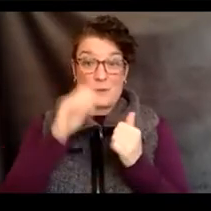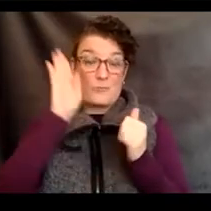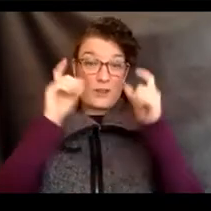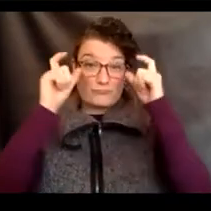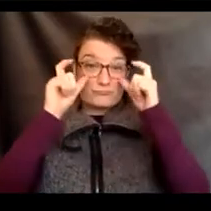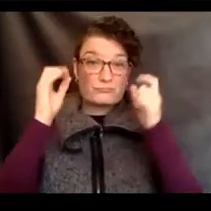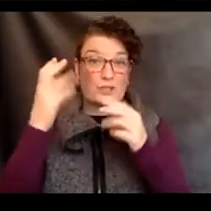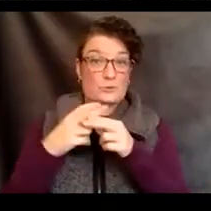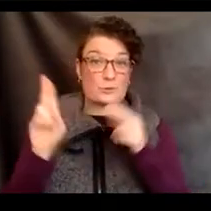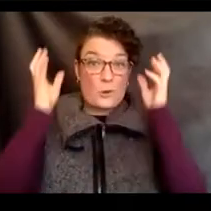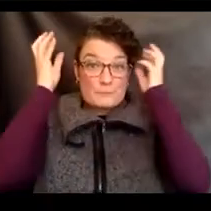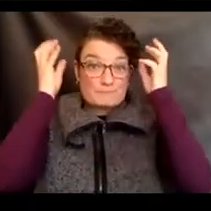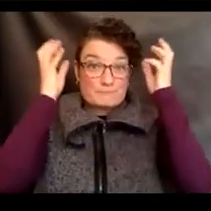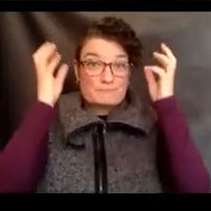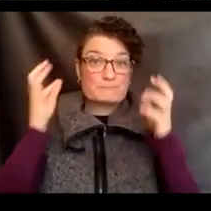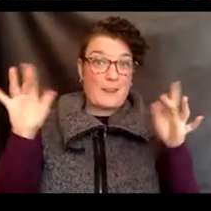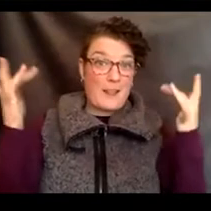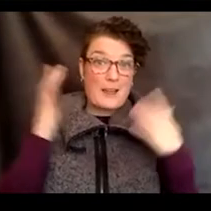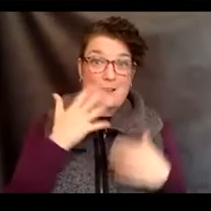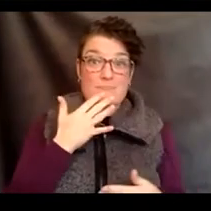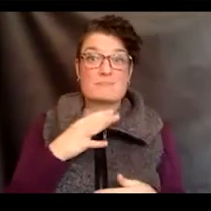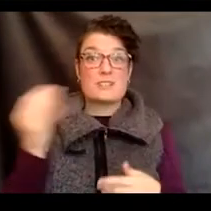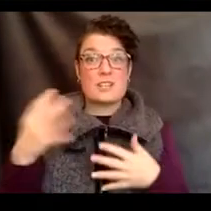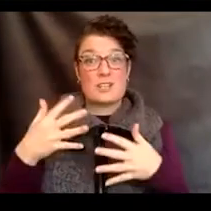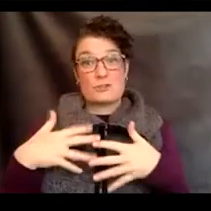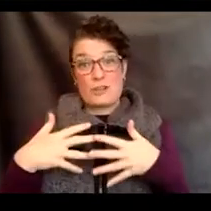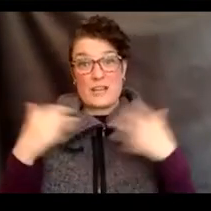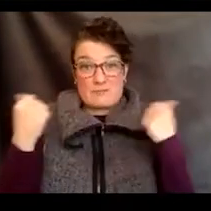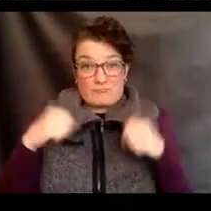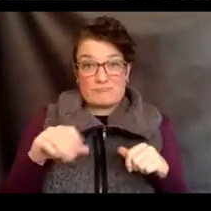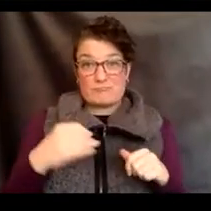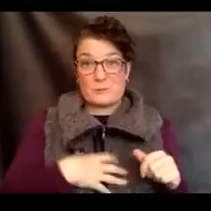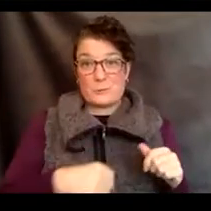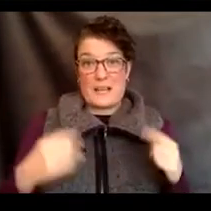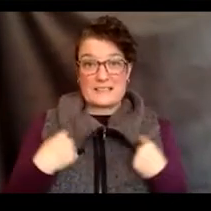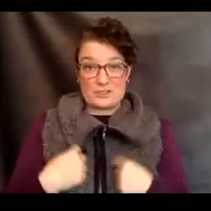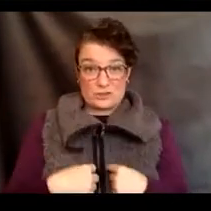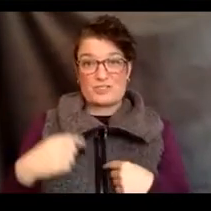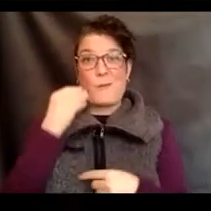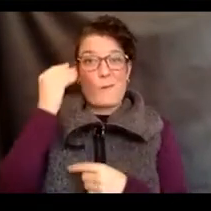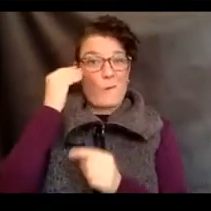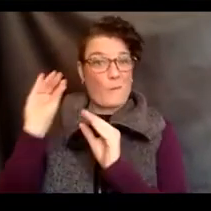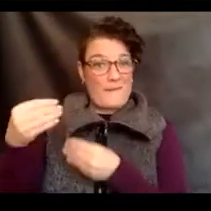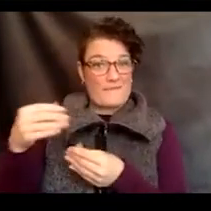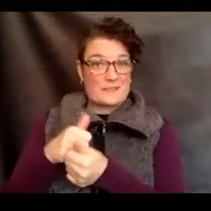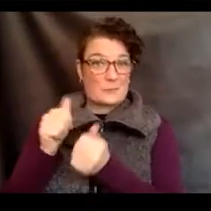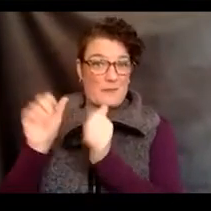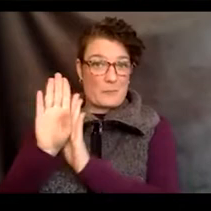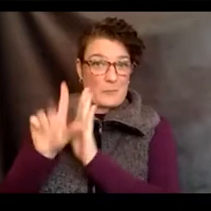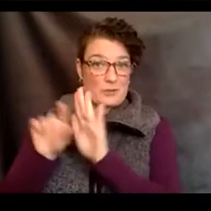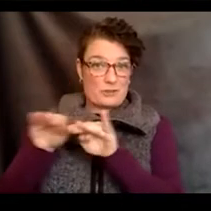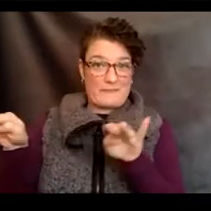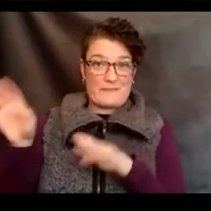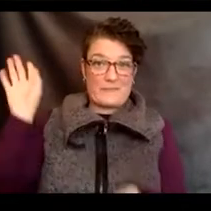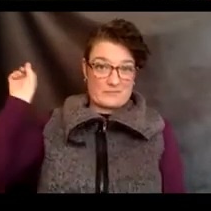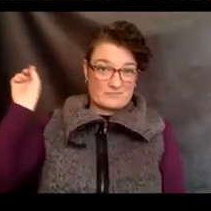curly hair, wearing a white t-shirt and a grayish cardigan, sitting in a home office with a bookshelf on one side of me and